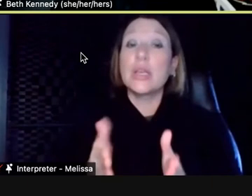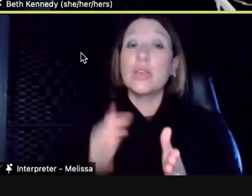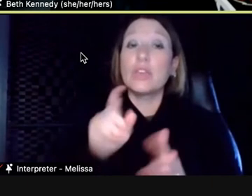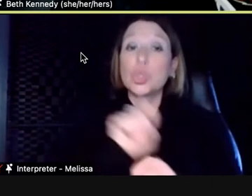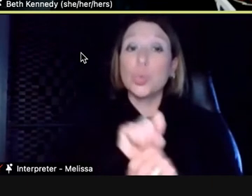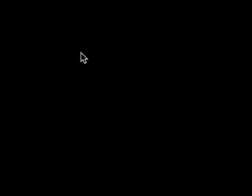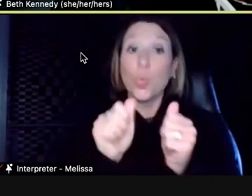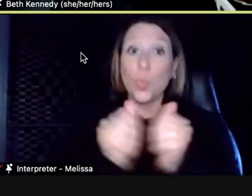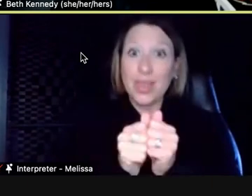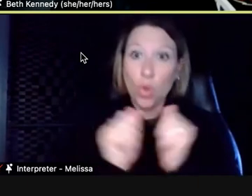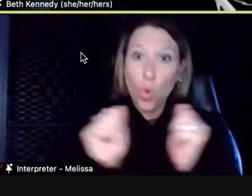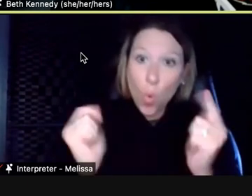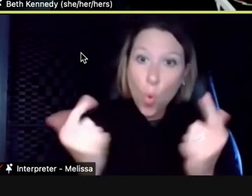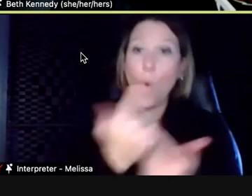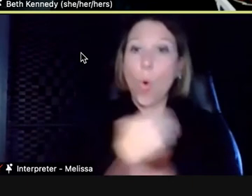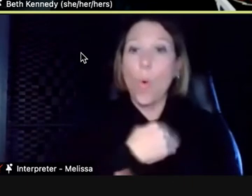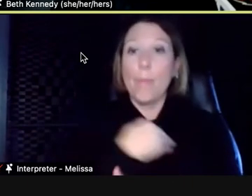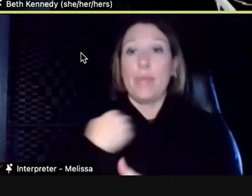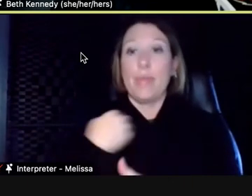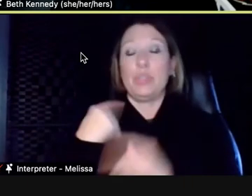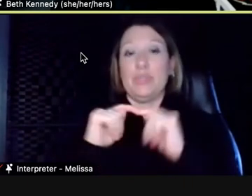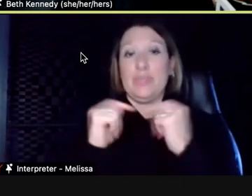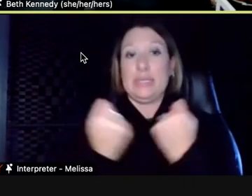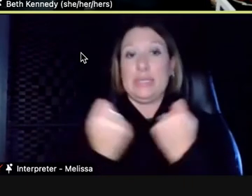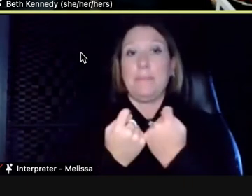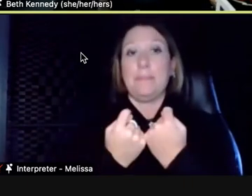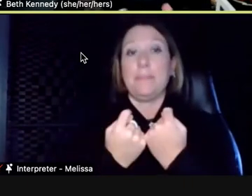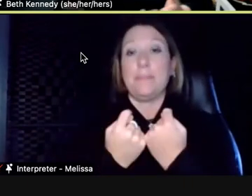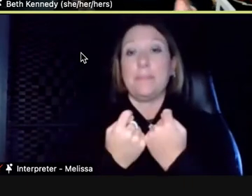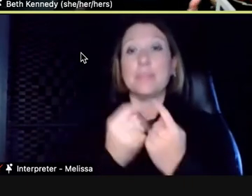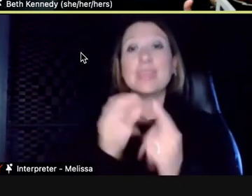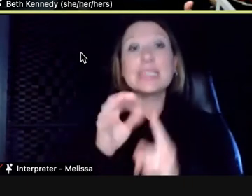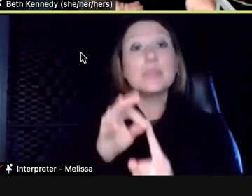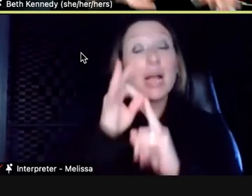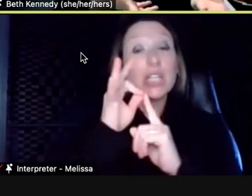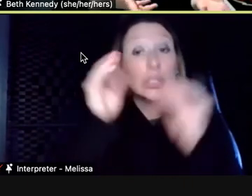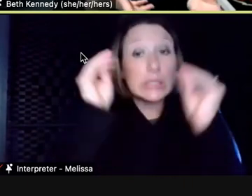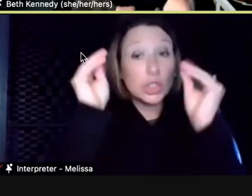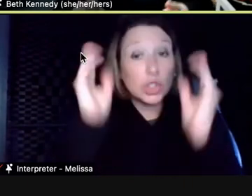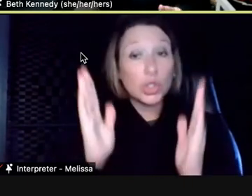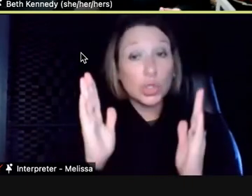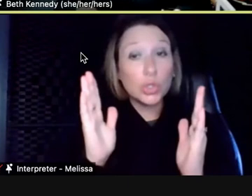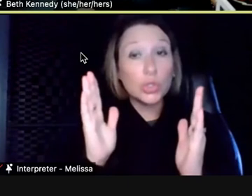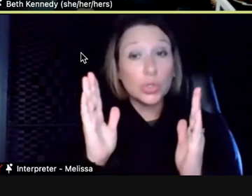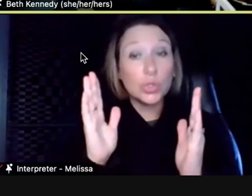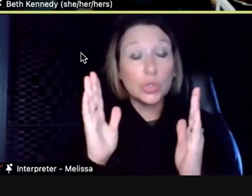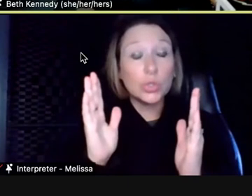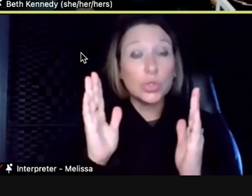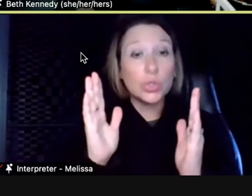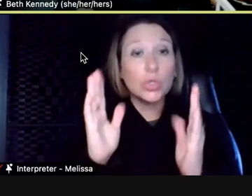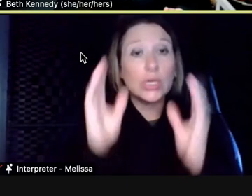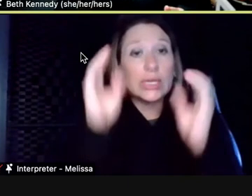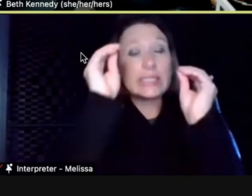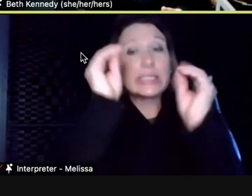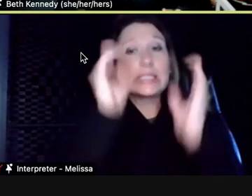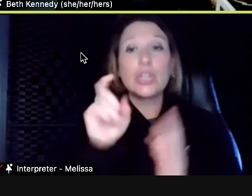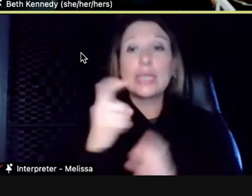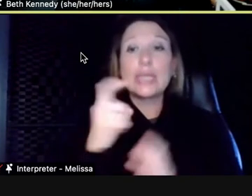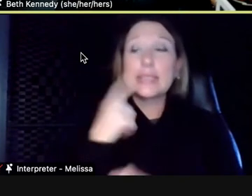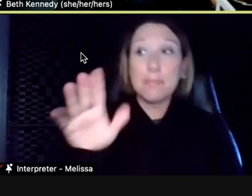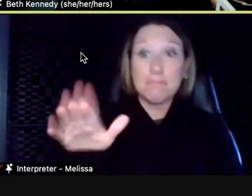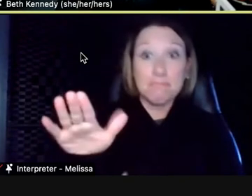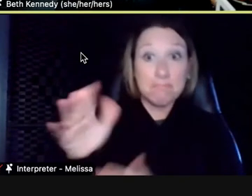team, especially the teacher. And the teacher needs to be able to say, here are some lessons that are coming up so that